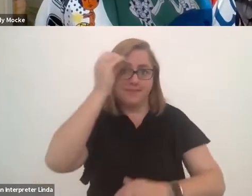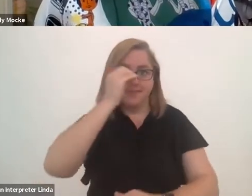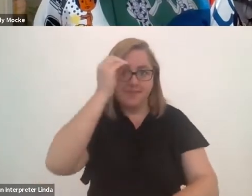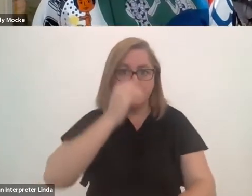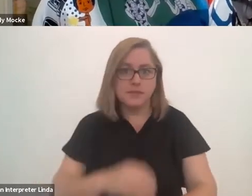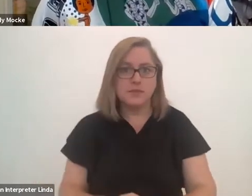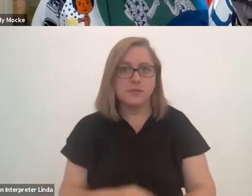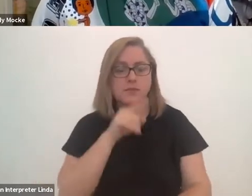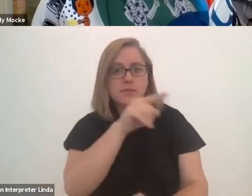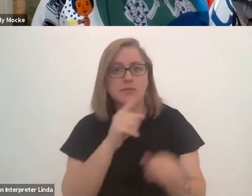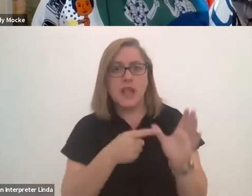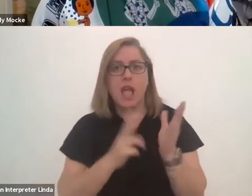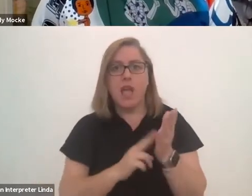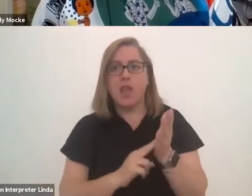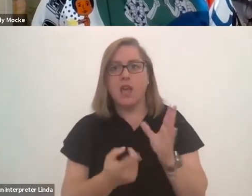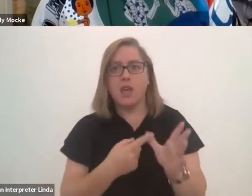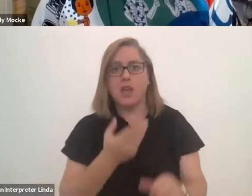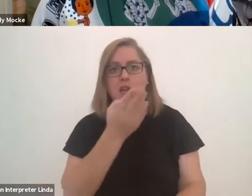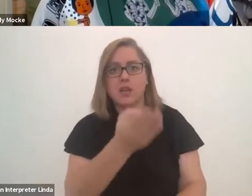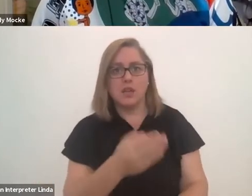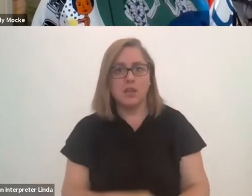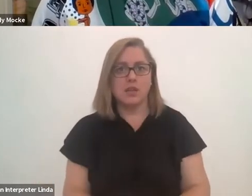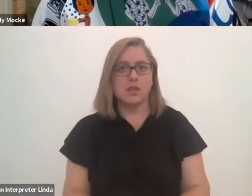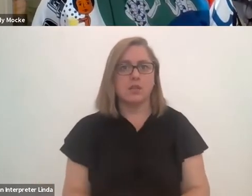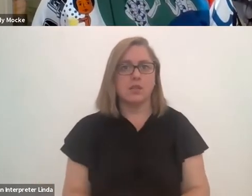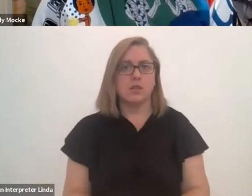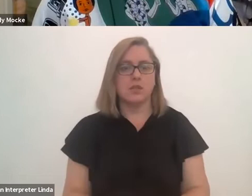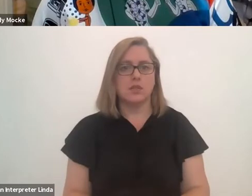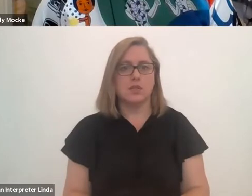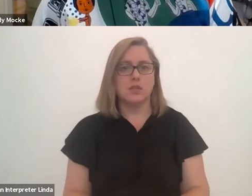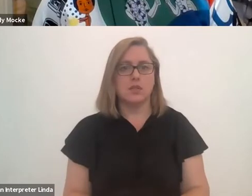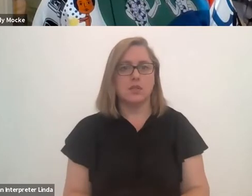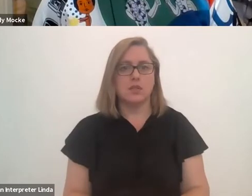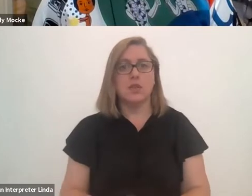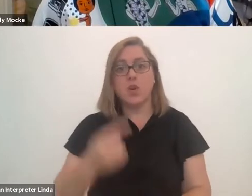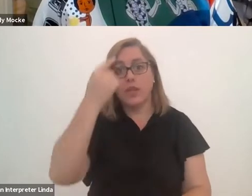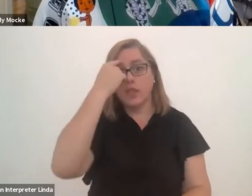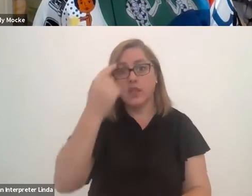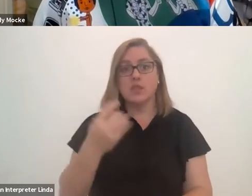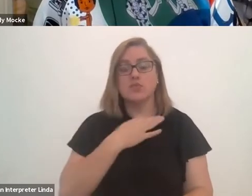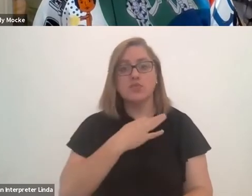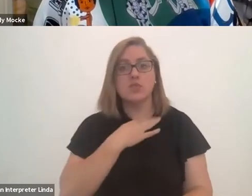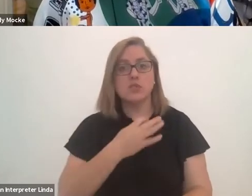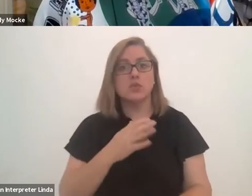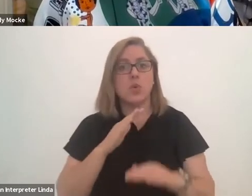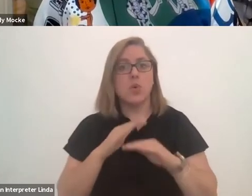Mm-hmm. Anna? I guess there's always a risk that the position that you take is